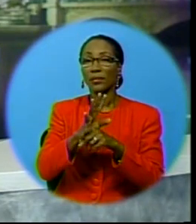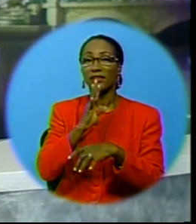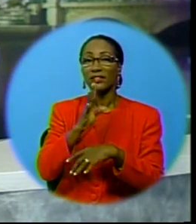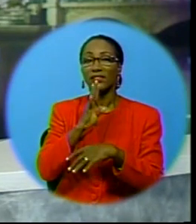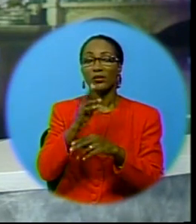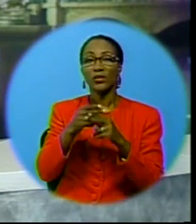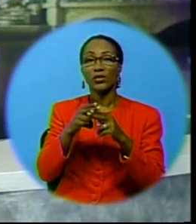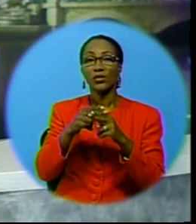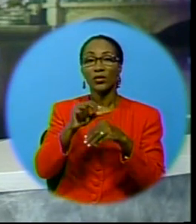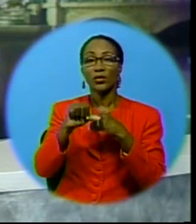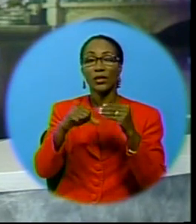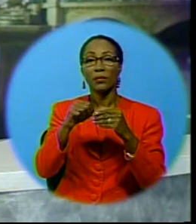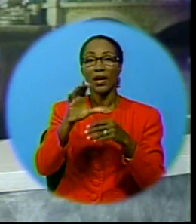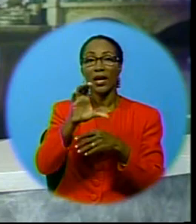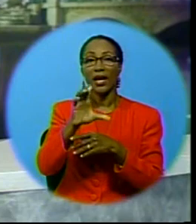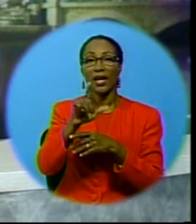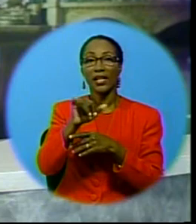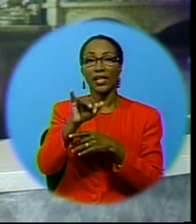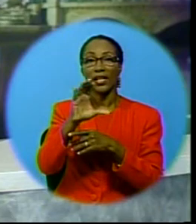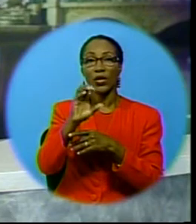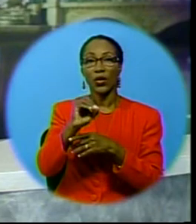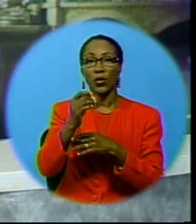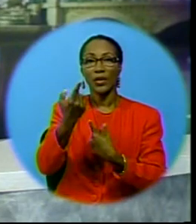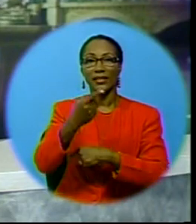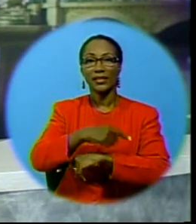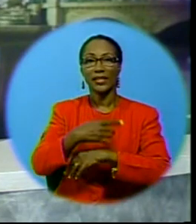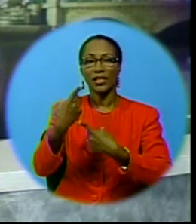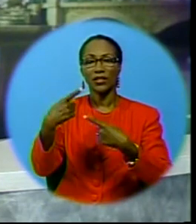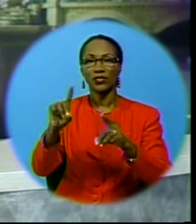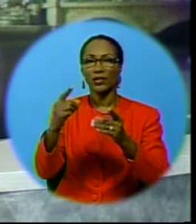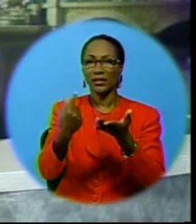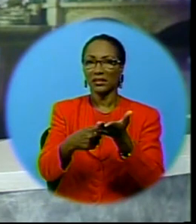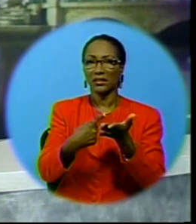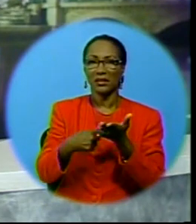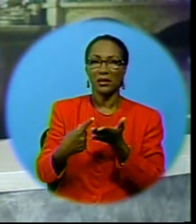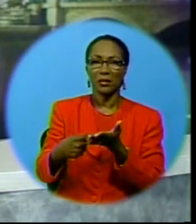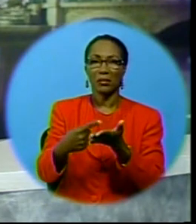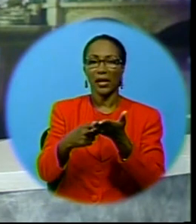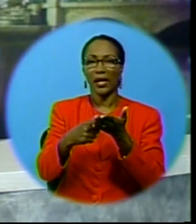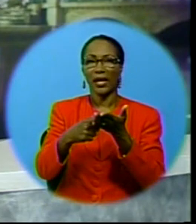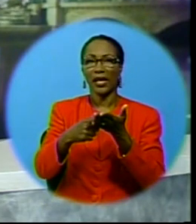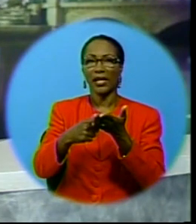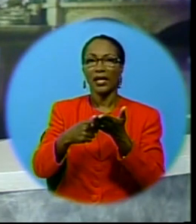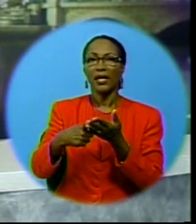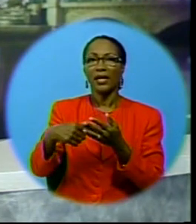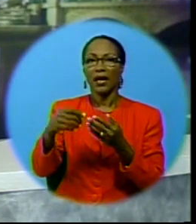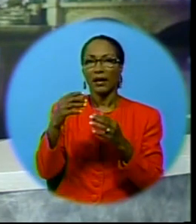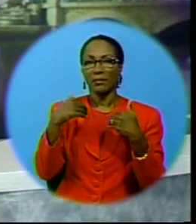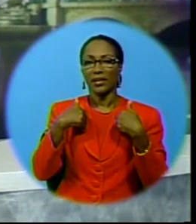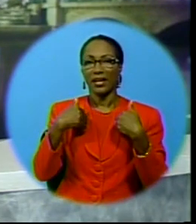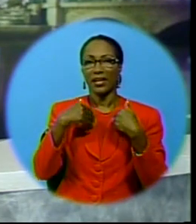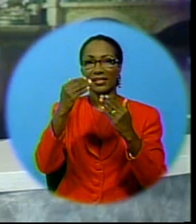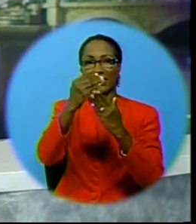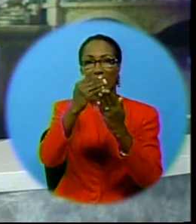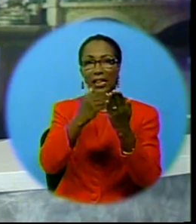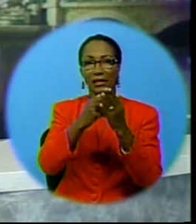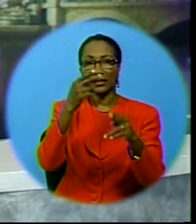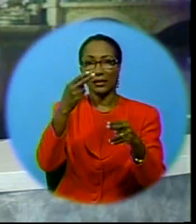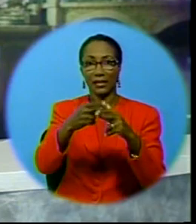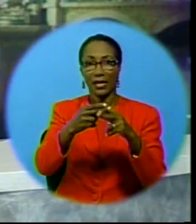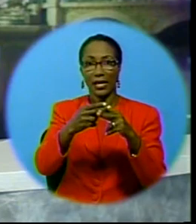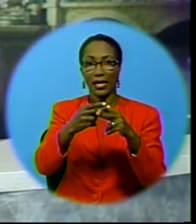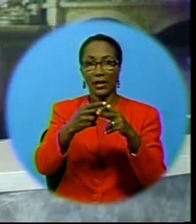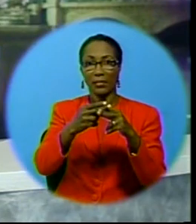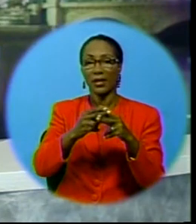short order on the CLICO affair, and today during the estimates debate revealed that he has obtained a list of names that invested